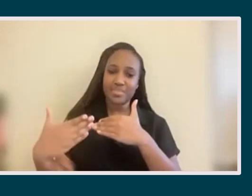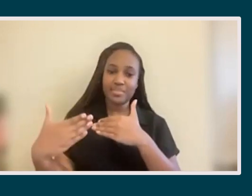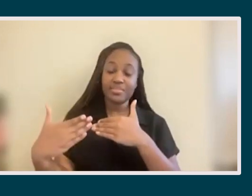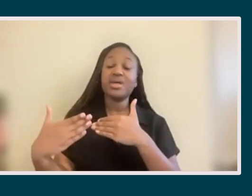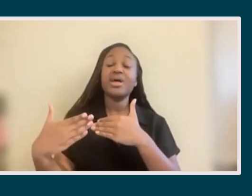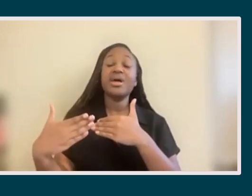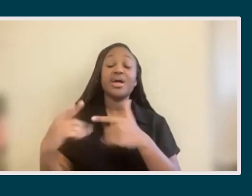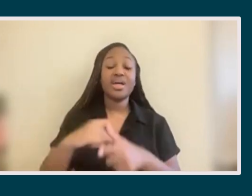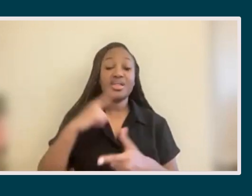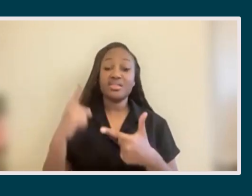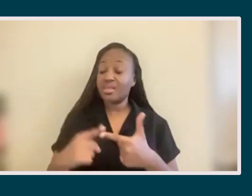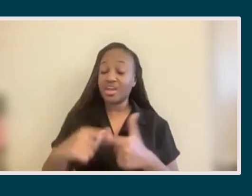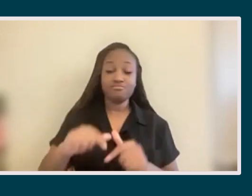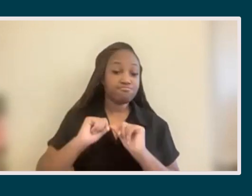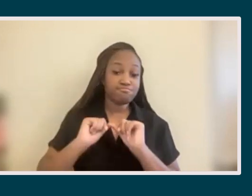next person.